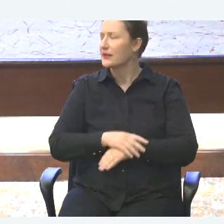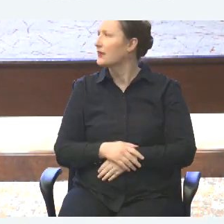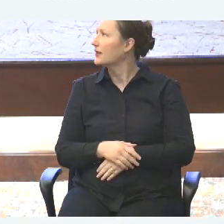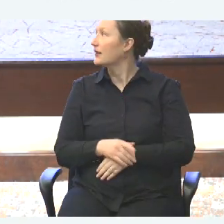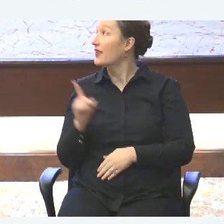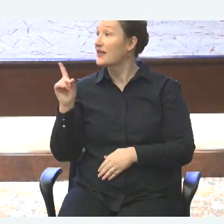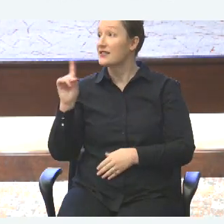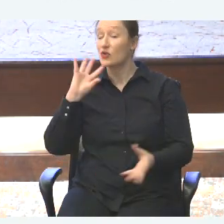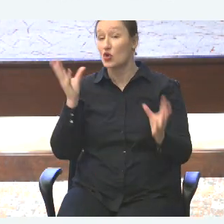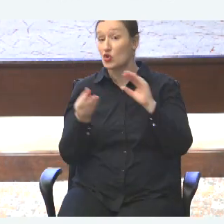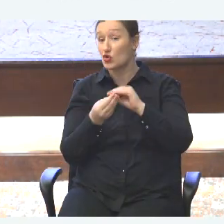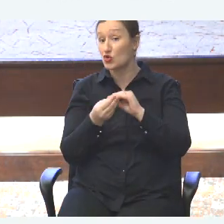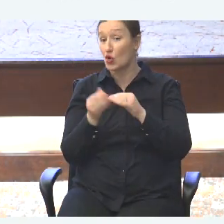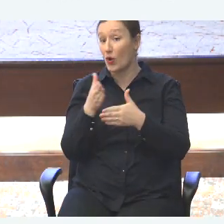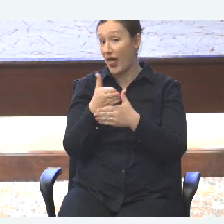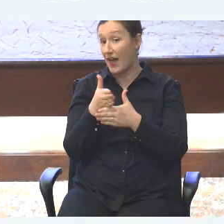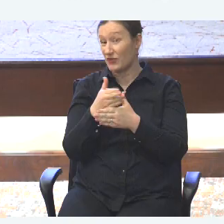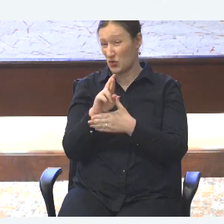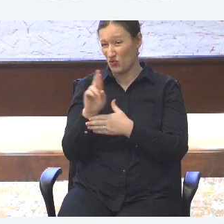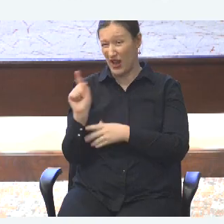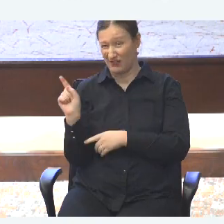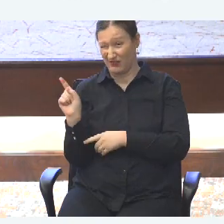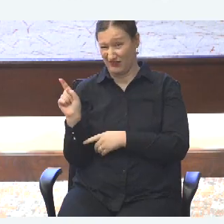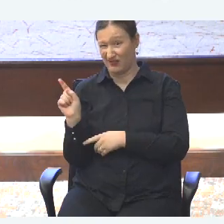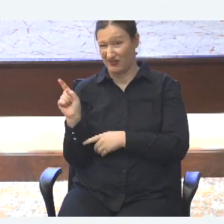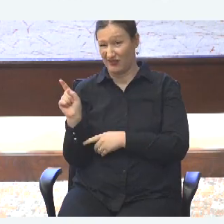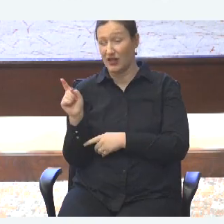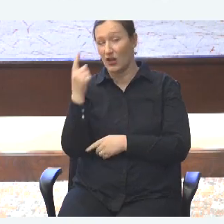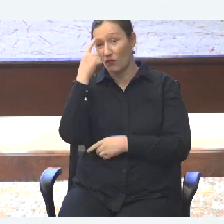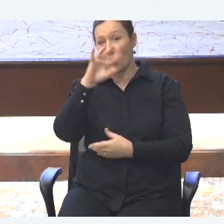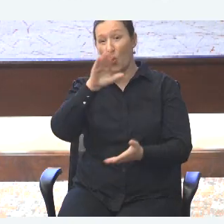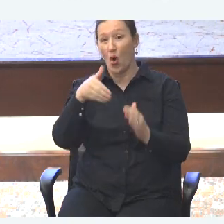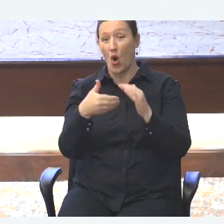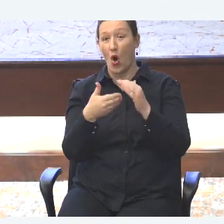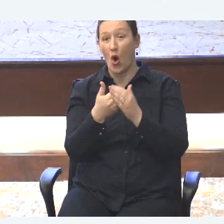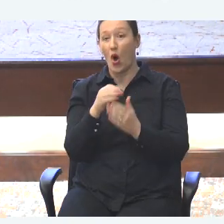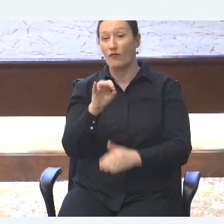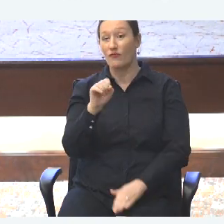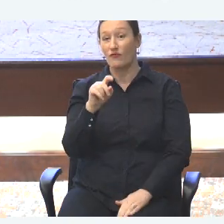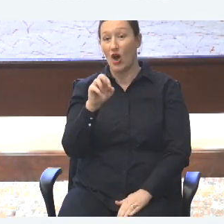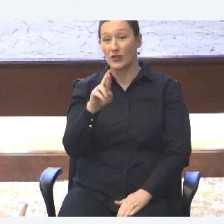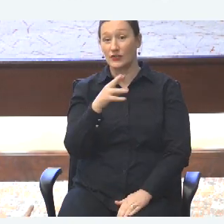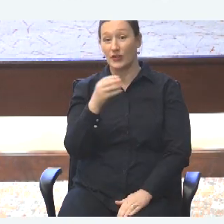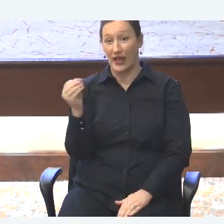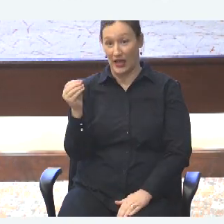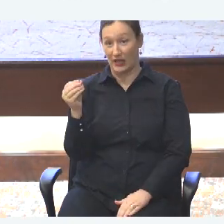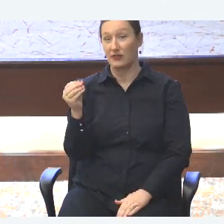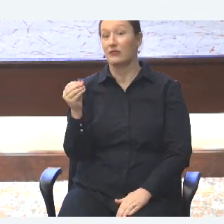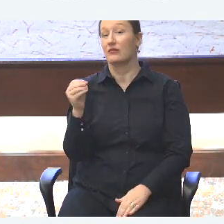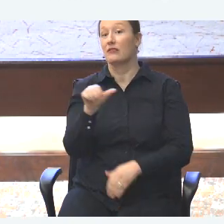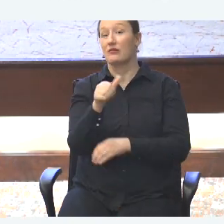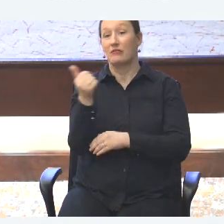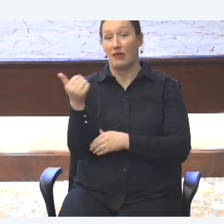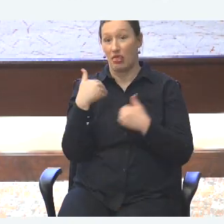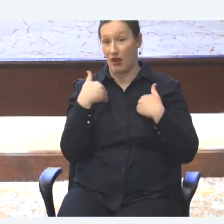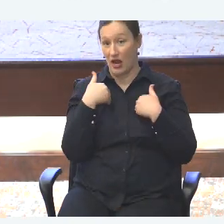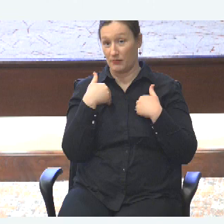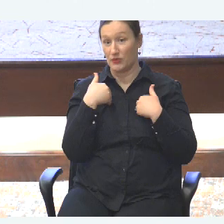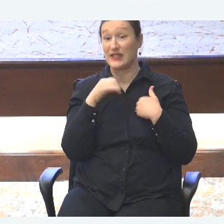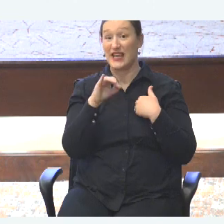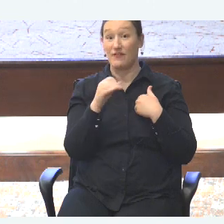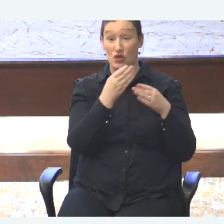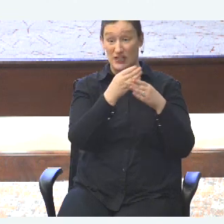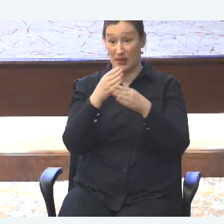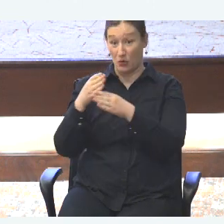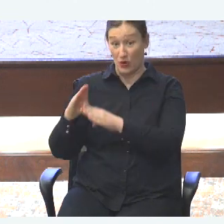total average that you're seeing on the right for all fosters and animals in the shelter combined. If you separate out the numbers,